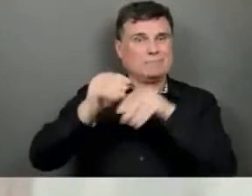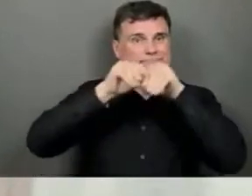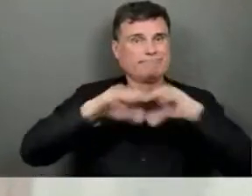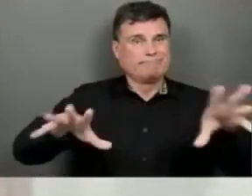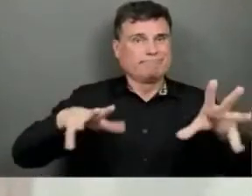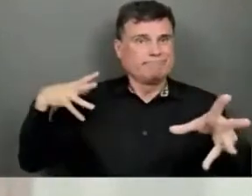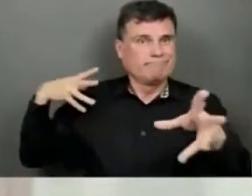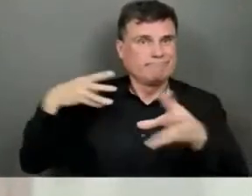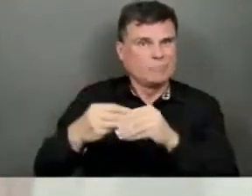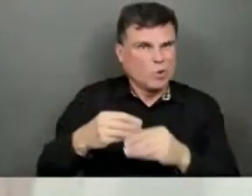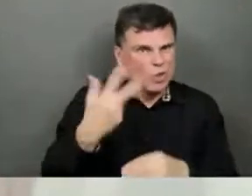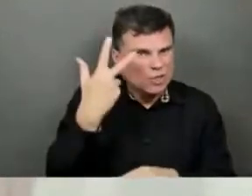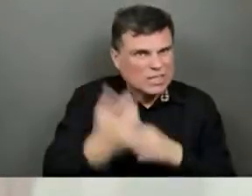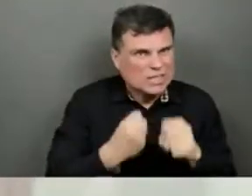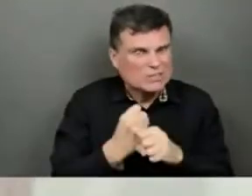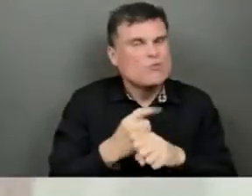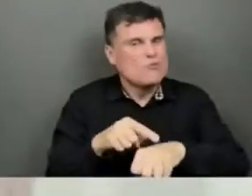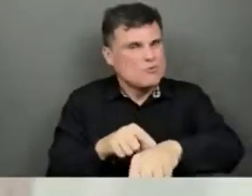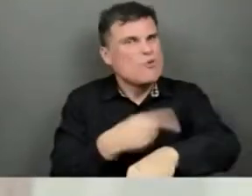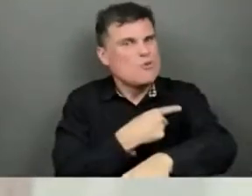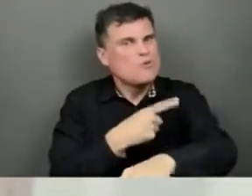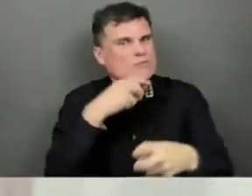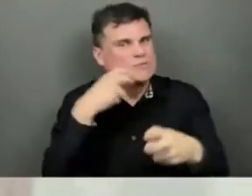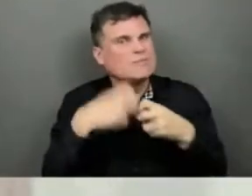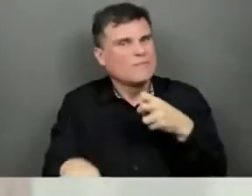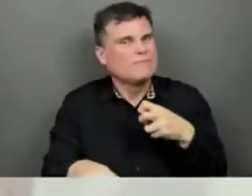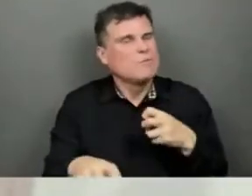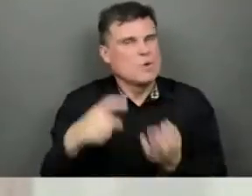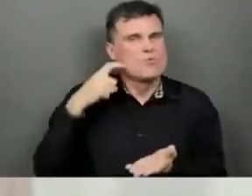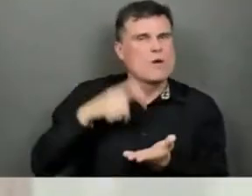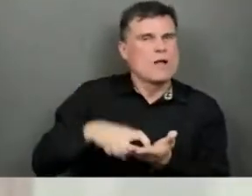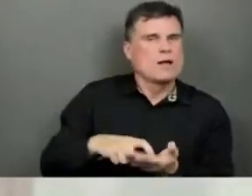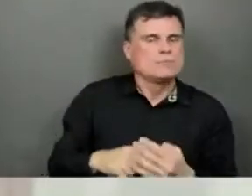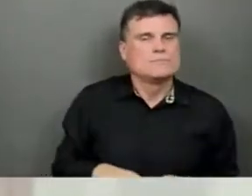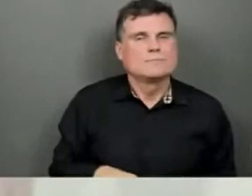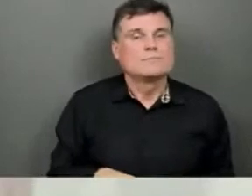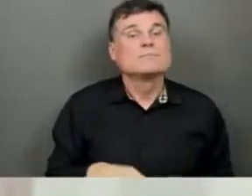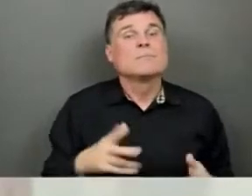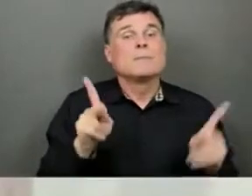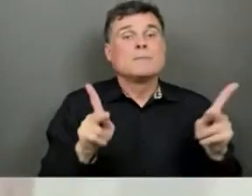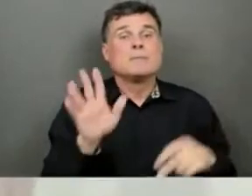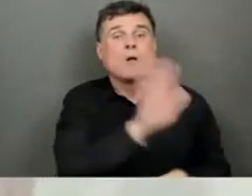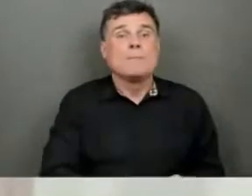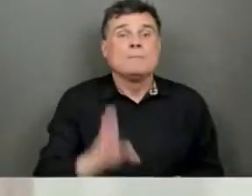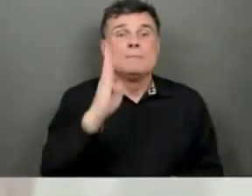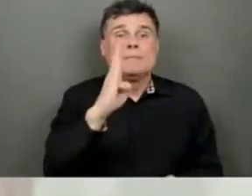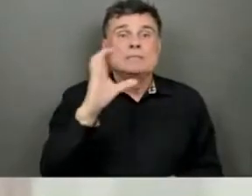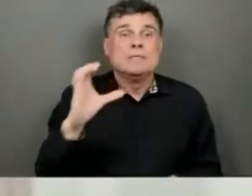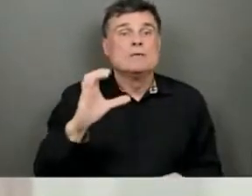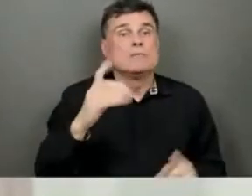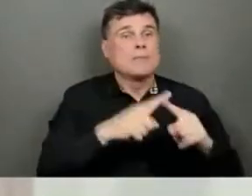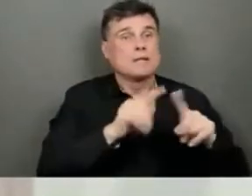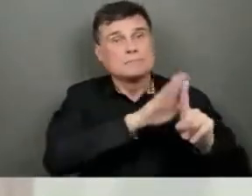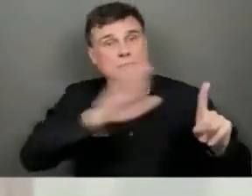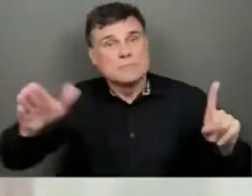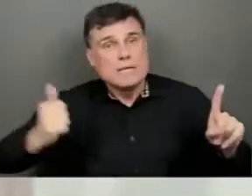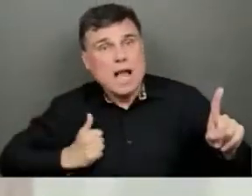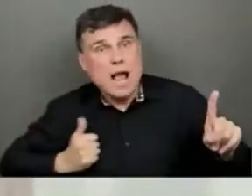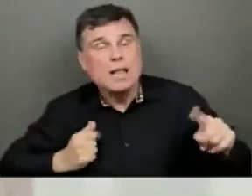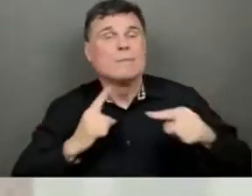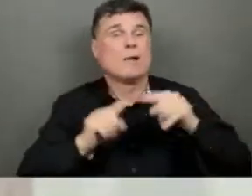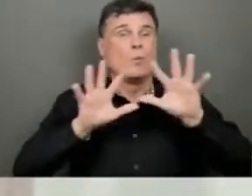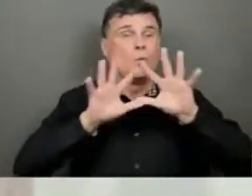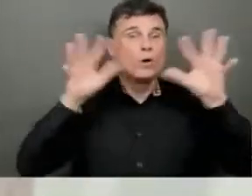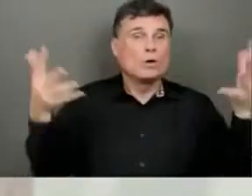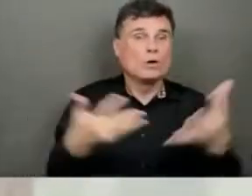I know it has affected all of us across this province, across this country, and globally. And I